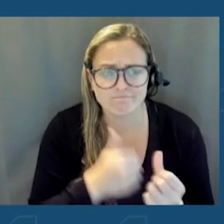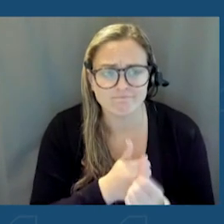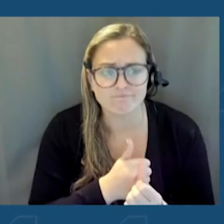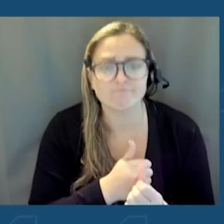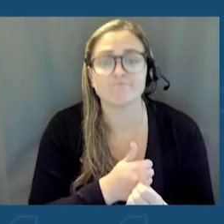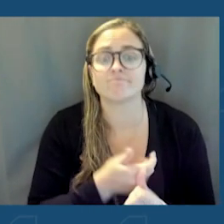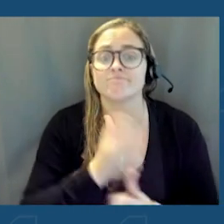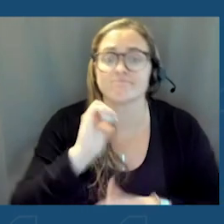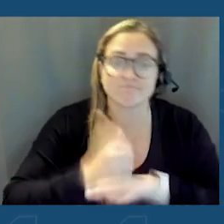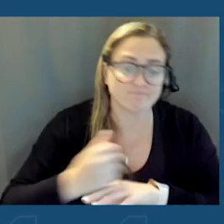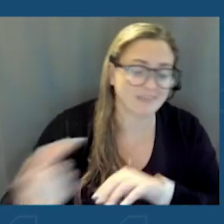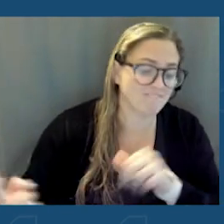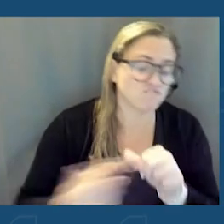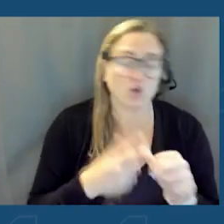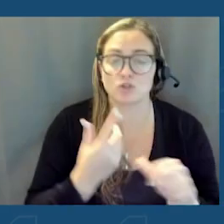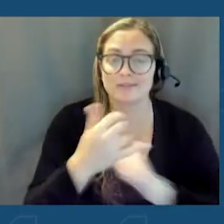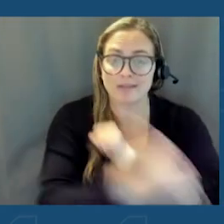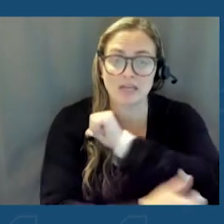in the nation